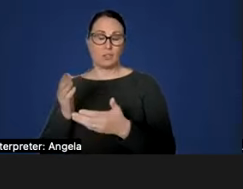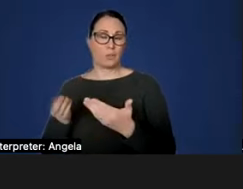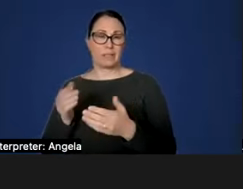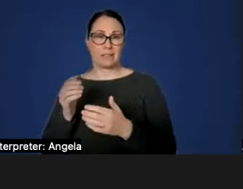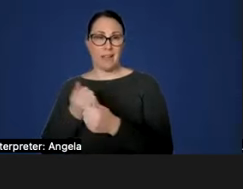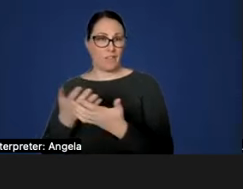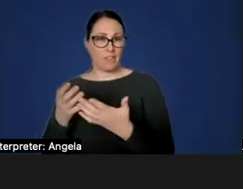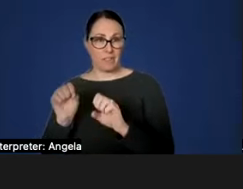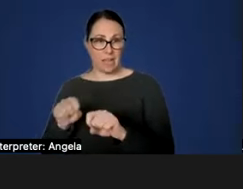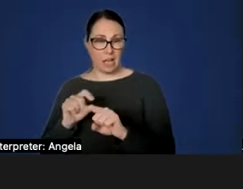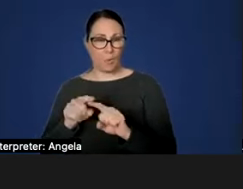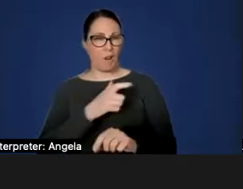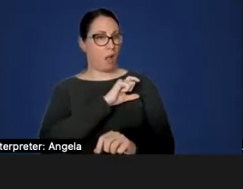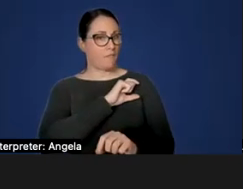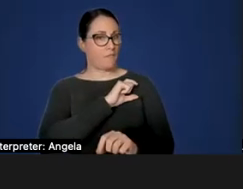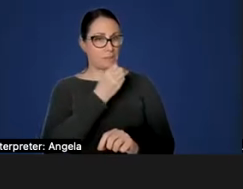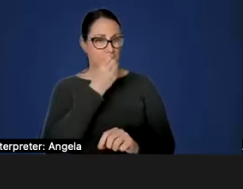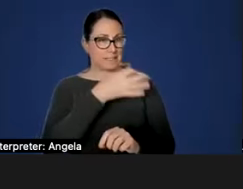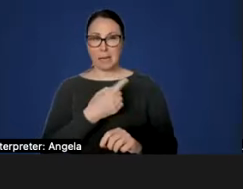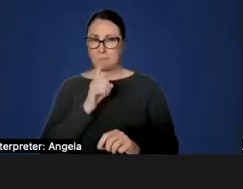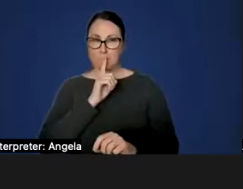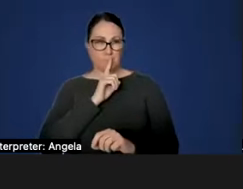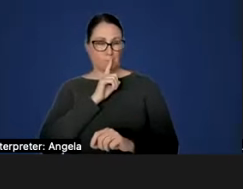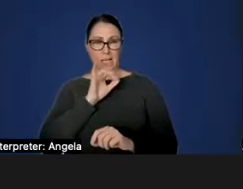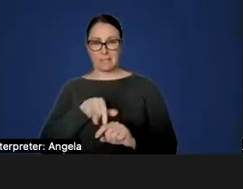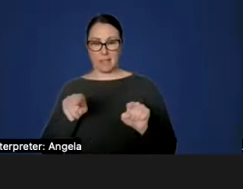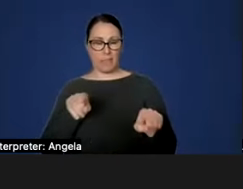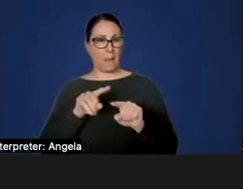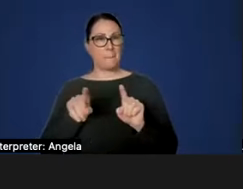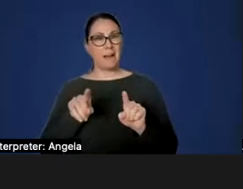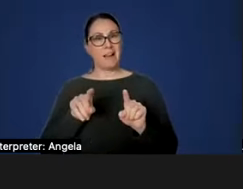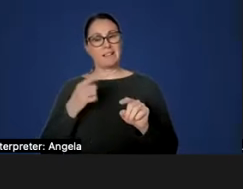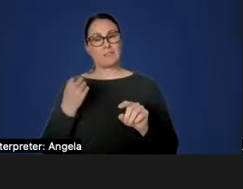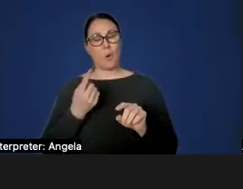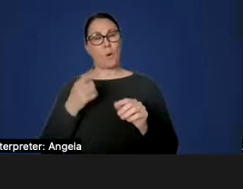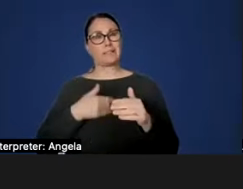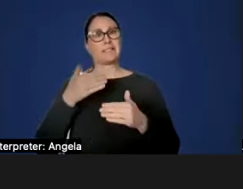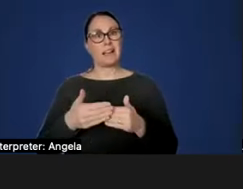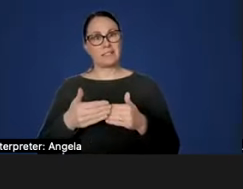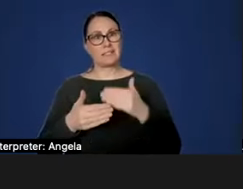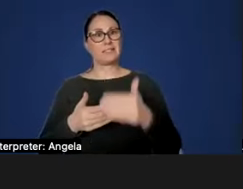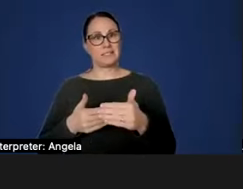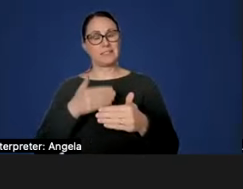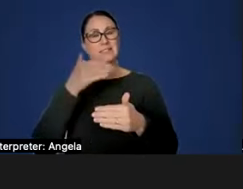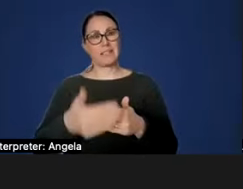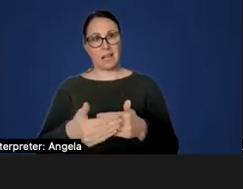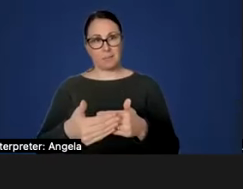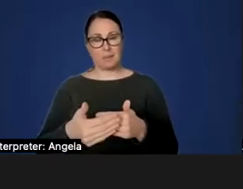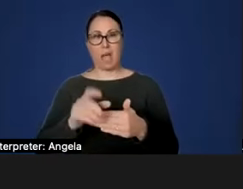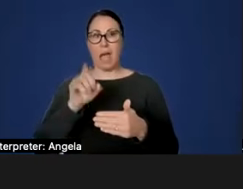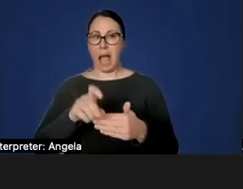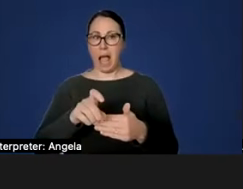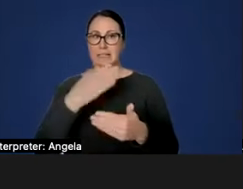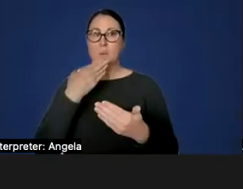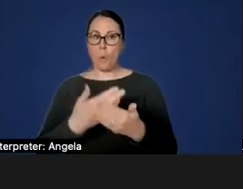care, but it's always the next agency or the next step in the process that also has to be well-resourced